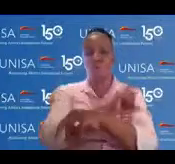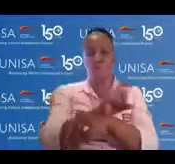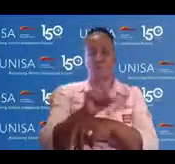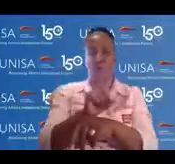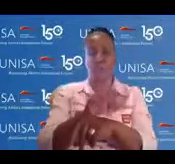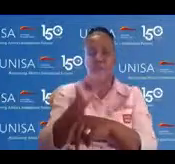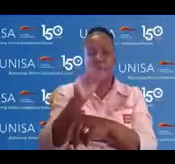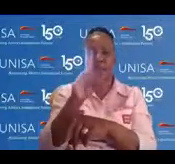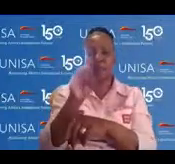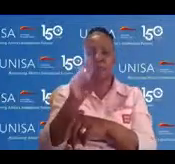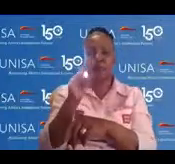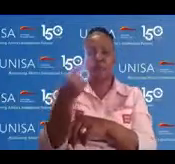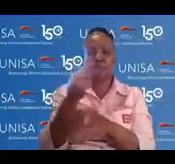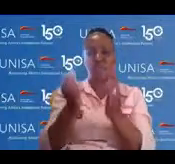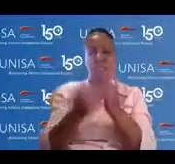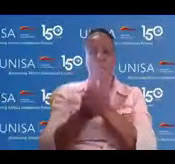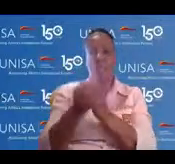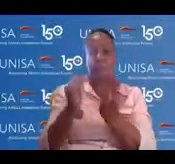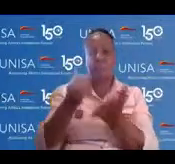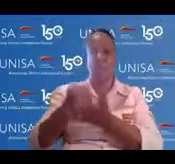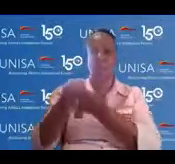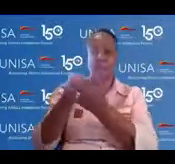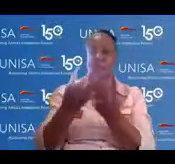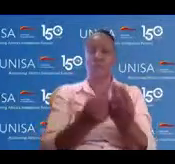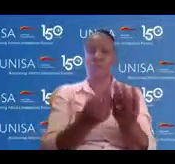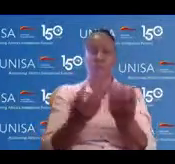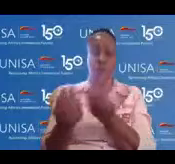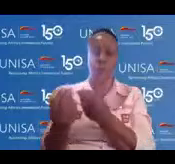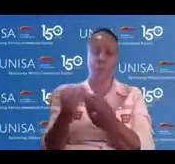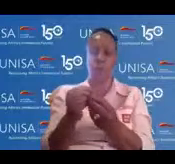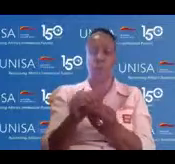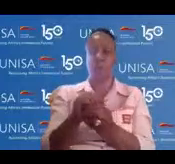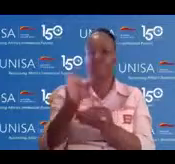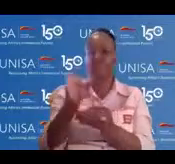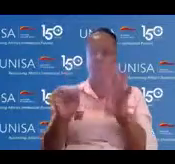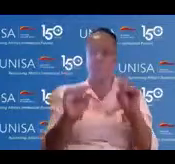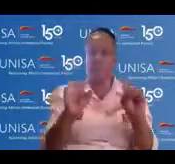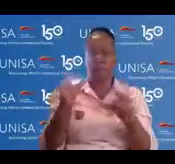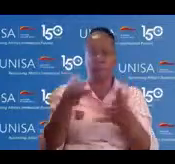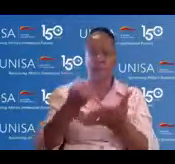like that. And asking for help. We have the